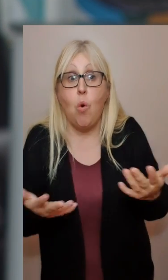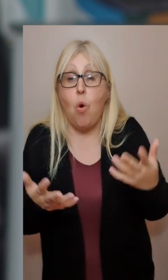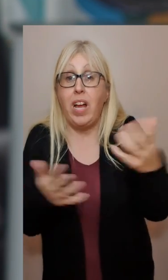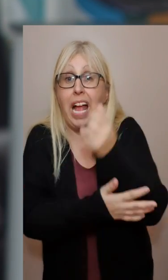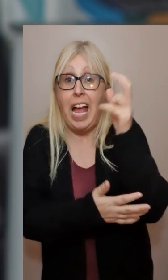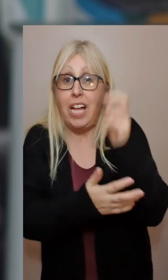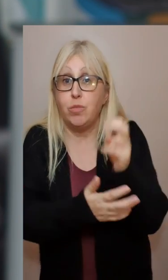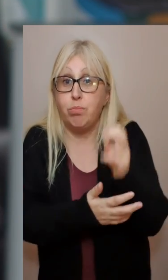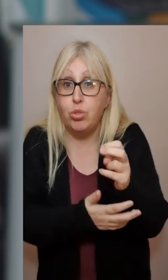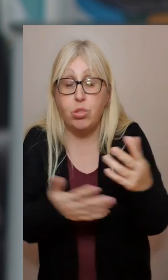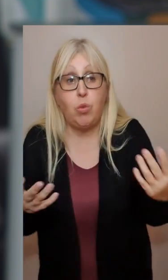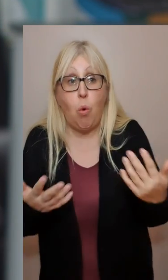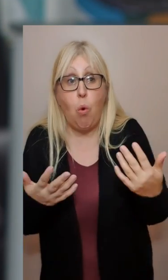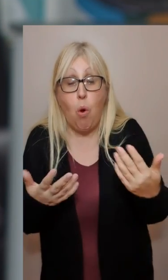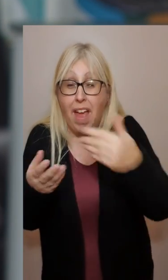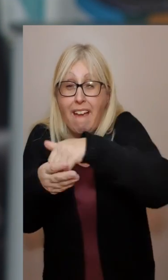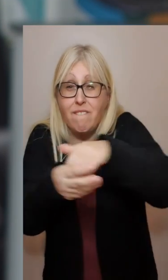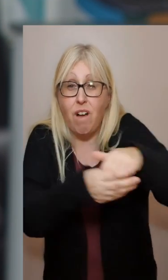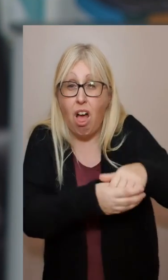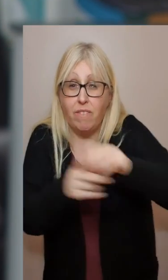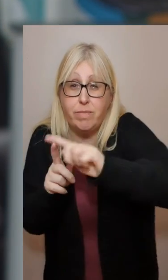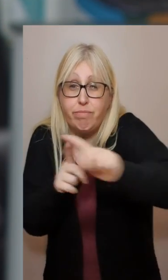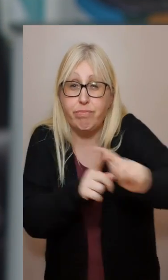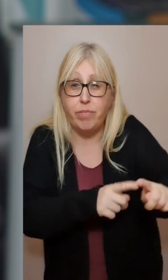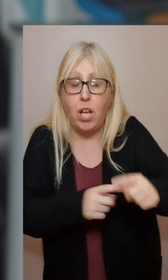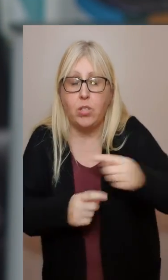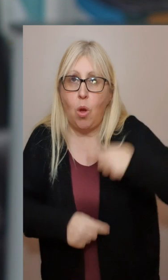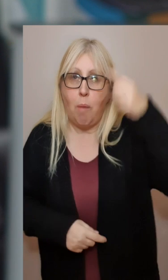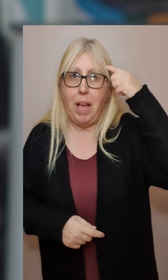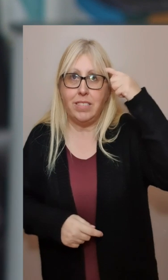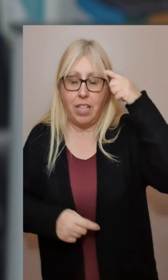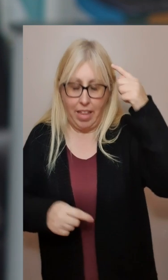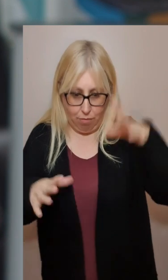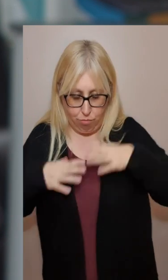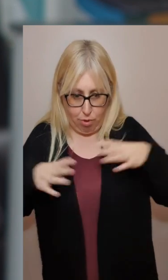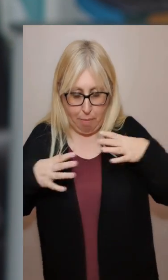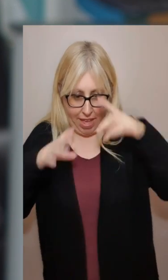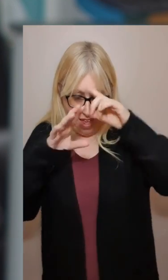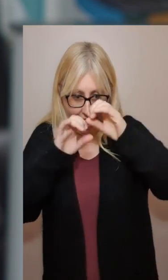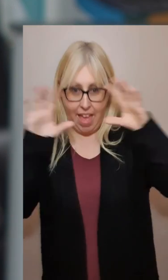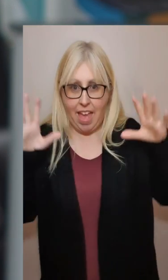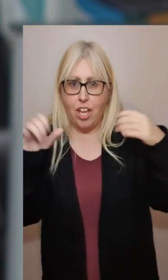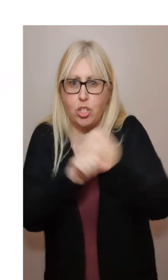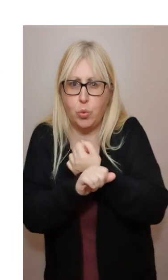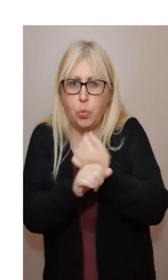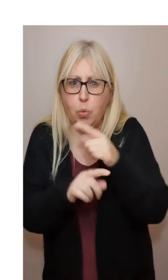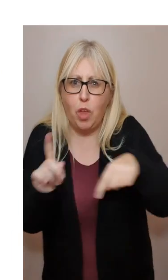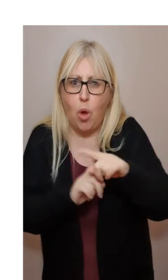bus and get involved in all these sorts of things, so you can mentally be prepared and be able to do those sorts of